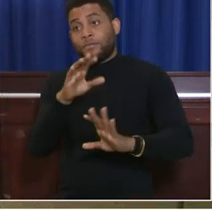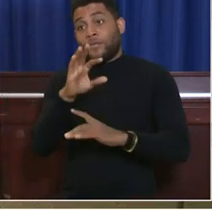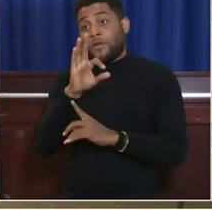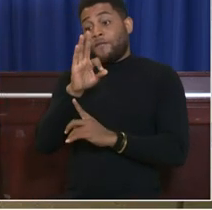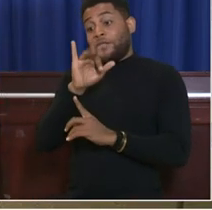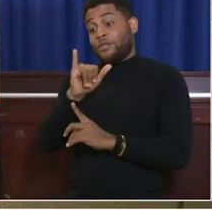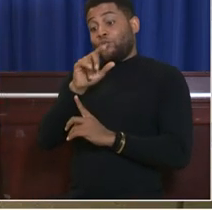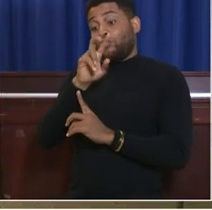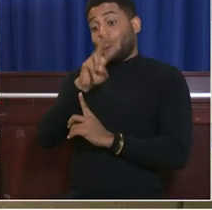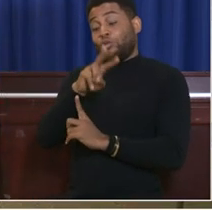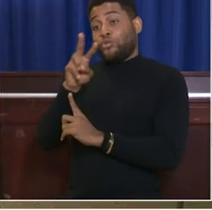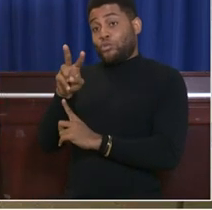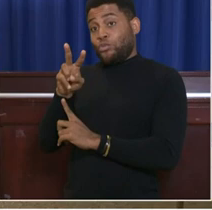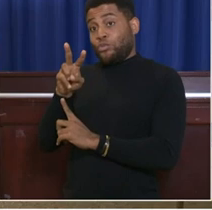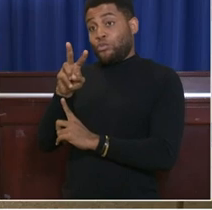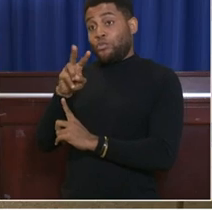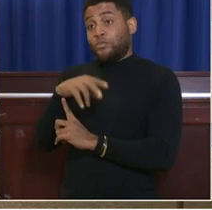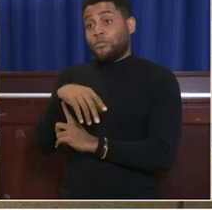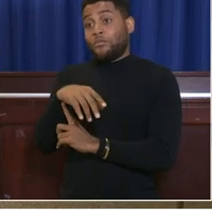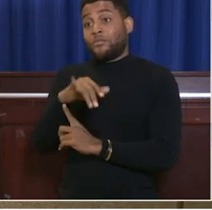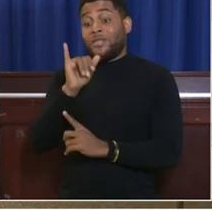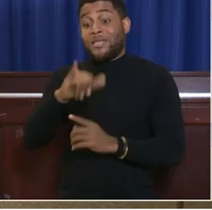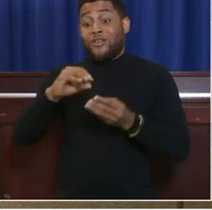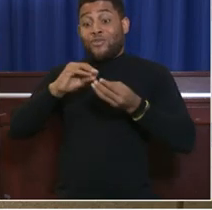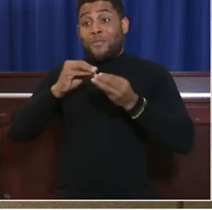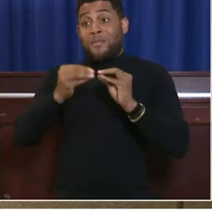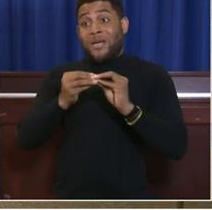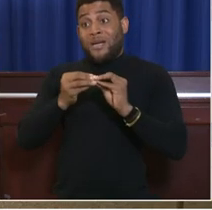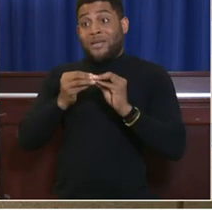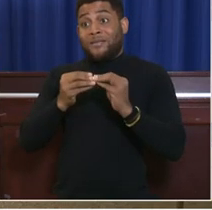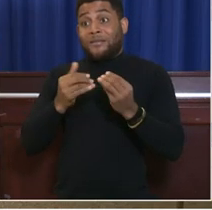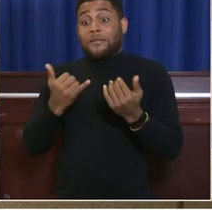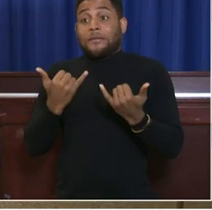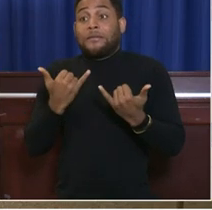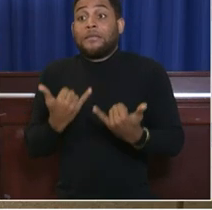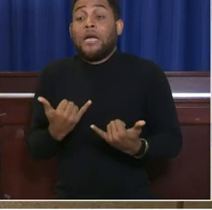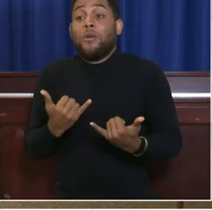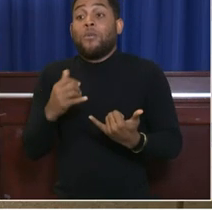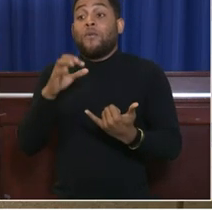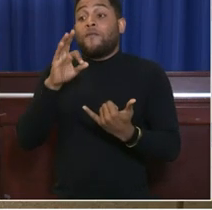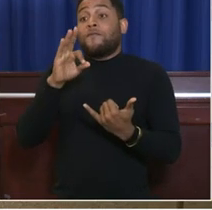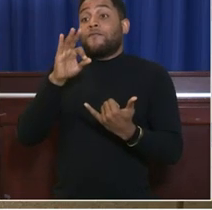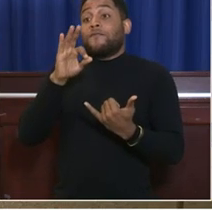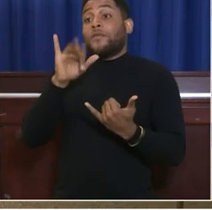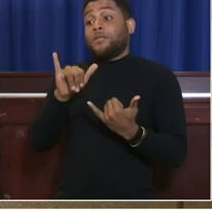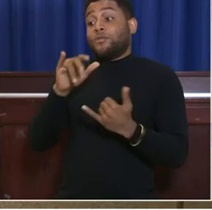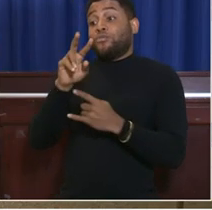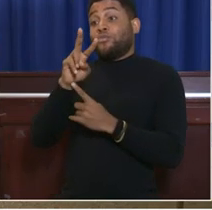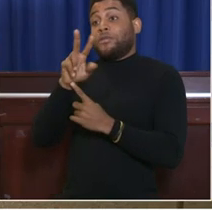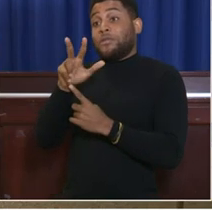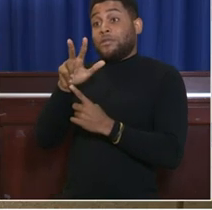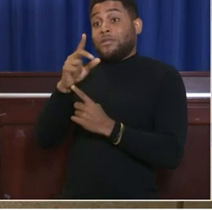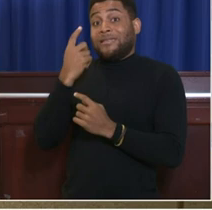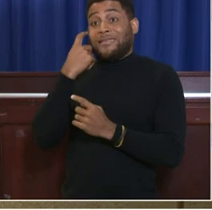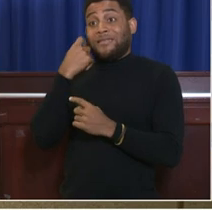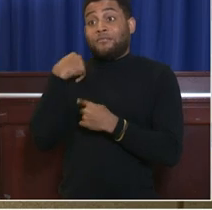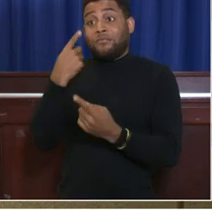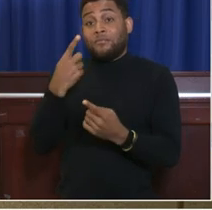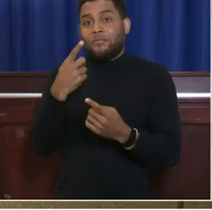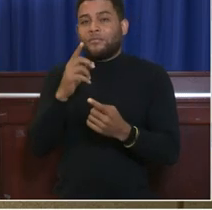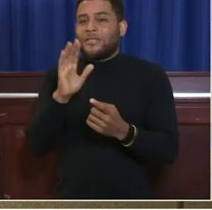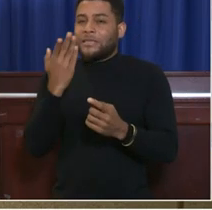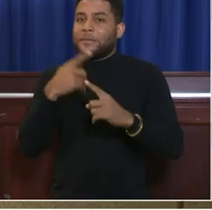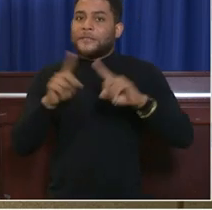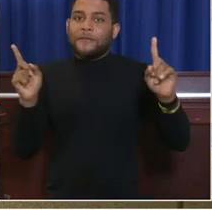The numbers are quite different in fiscal year 2023. We are working on finalizing those numbers and planning to do a press conference where we walk through